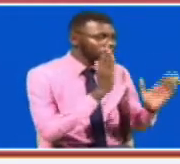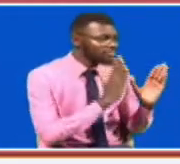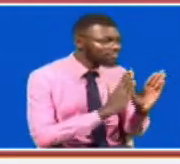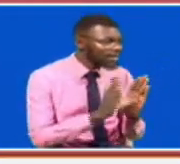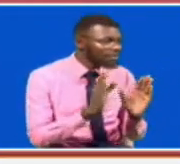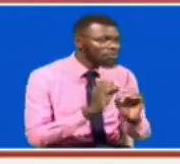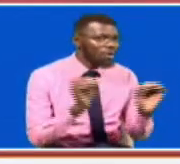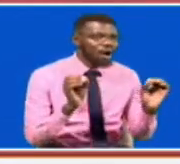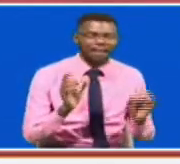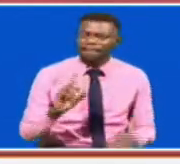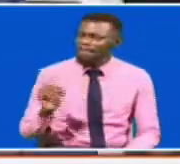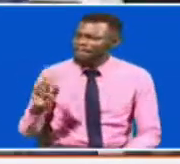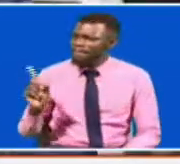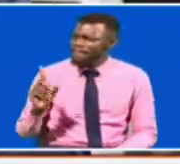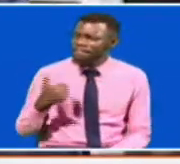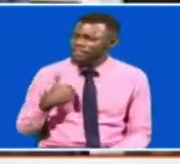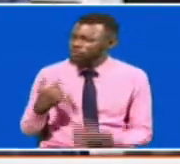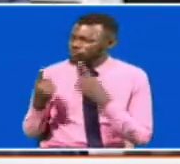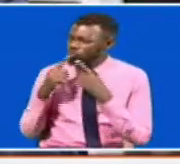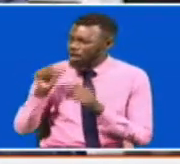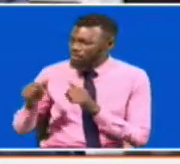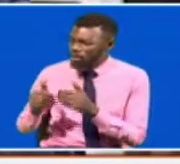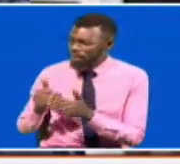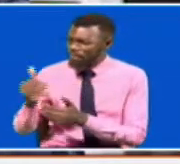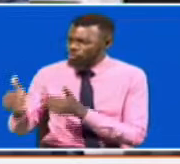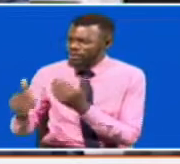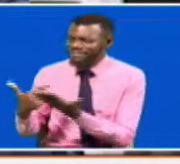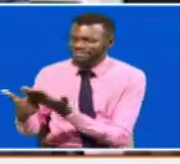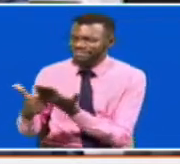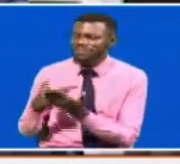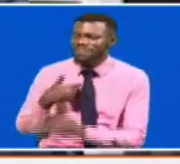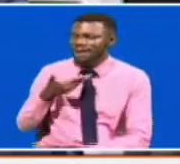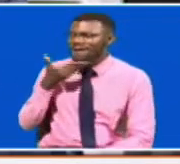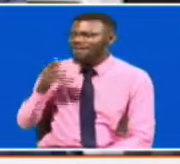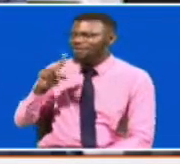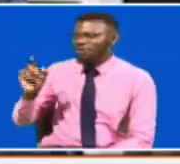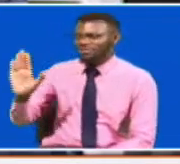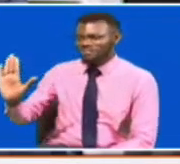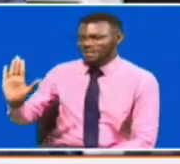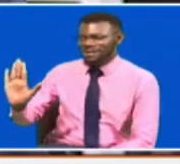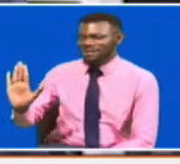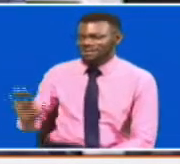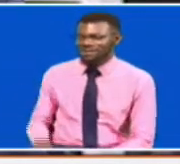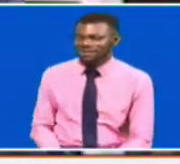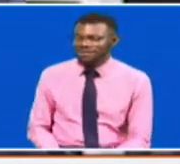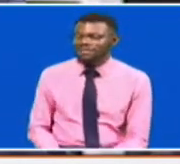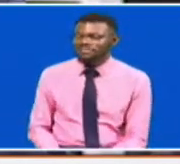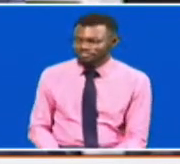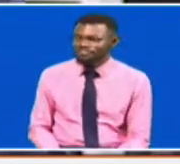talking about the dialogue. Dialogue, right. Yeah, now. I was just answering your question on the dialogue. Mm-hmm. So,